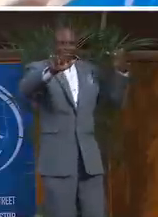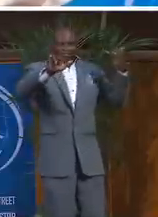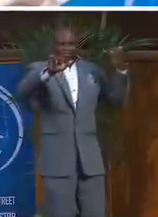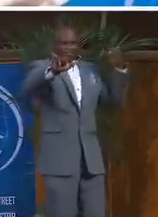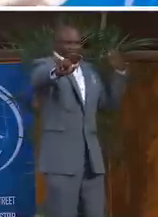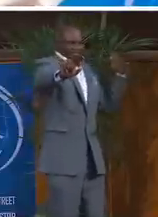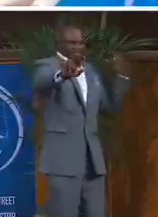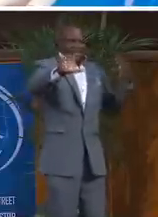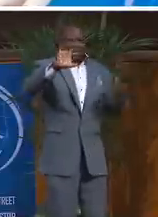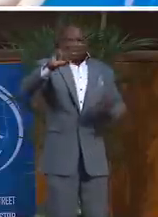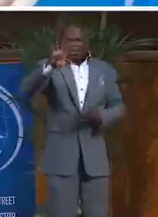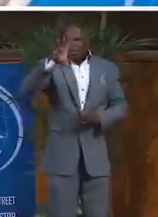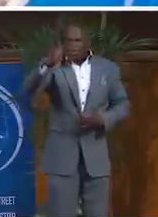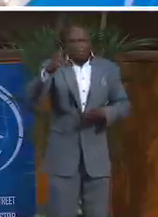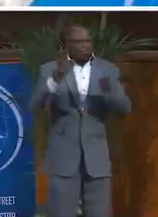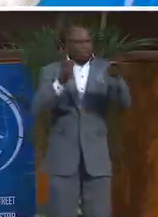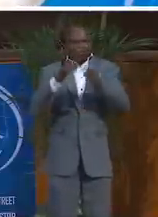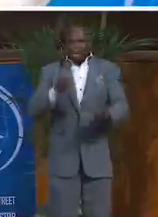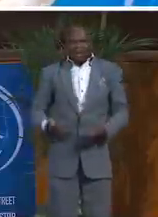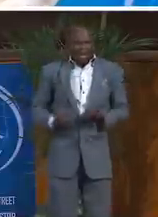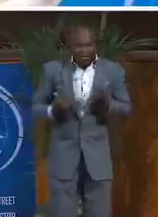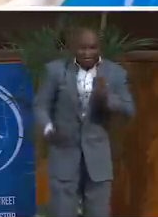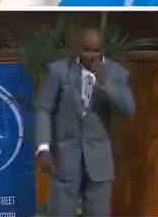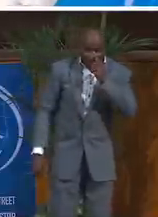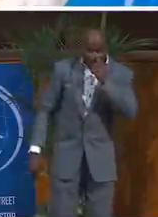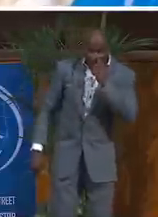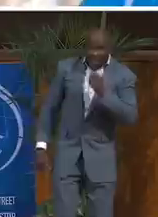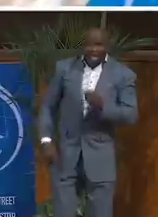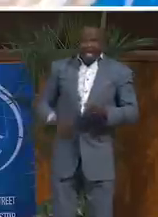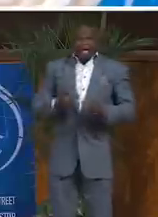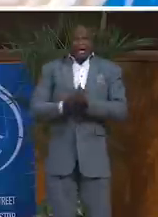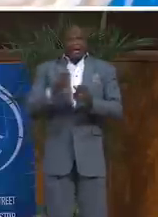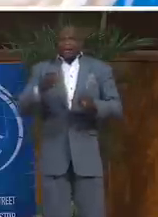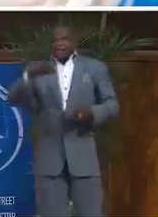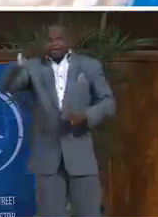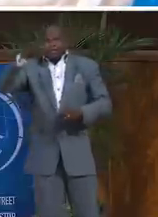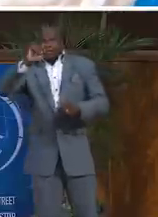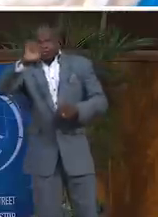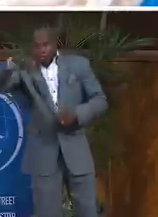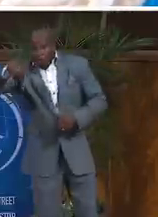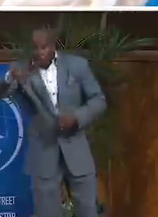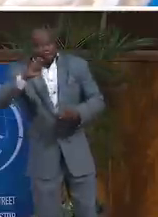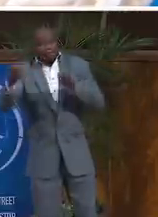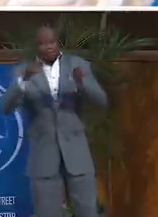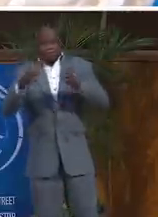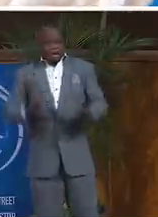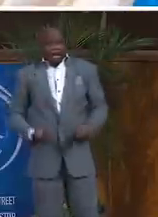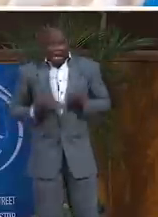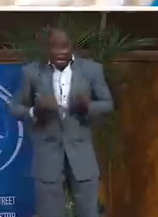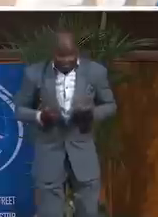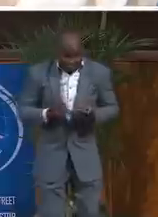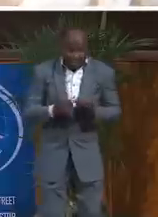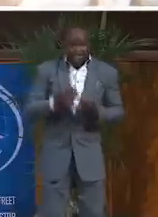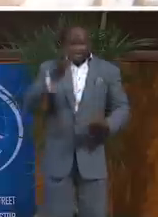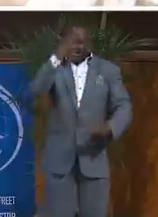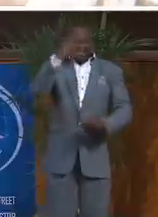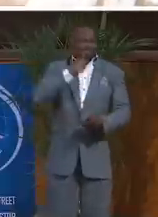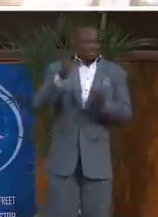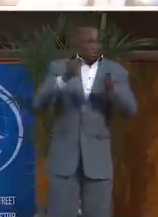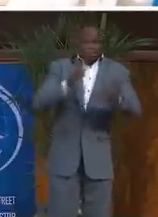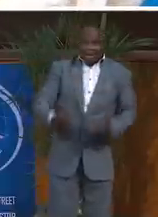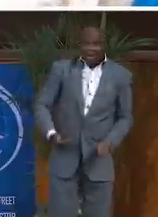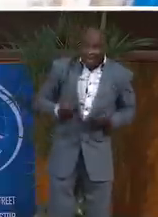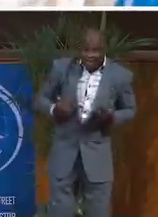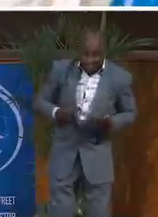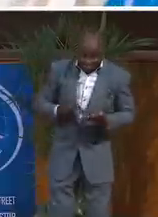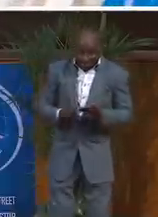The COVID doesn't reign over my life. This administration doesn't reign over my life. Sickness doesn't reign over